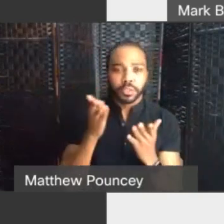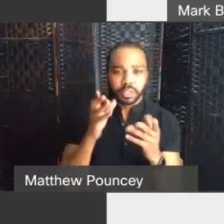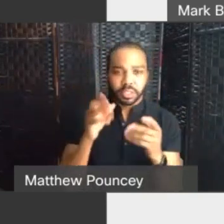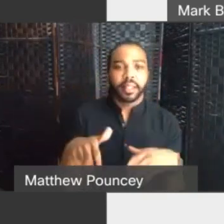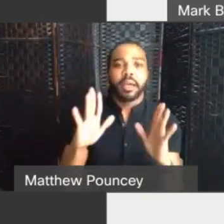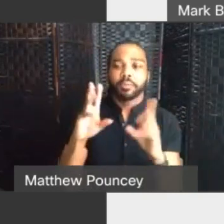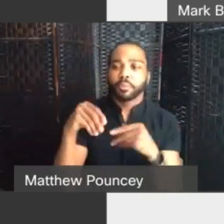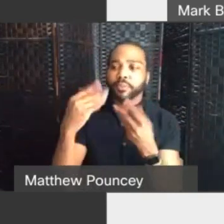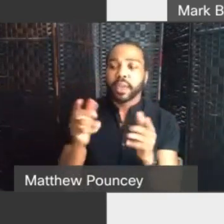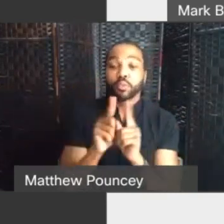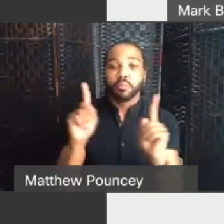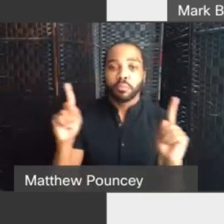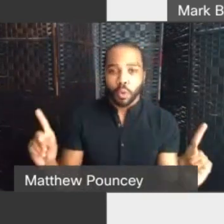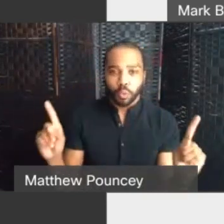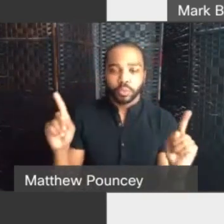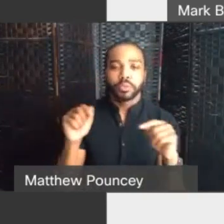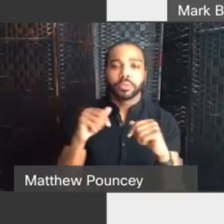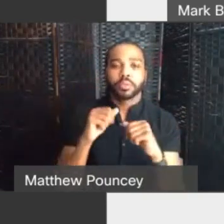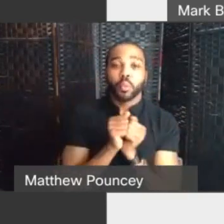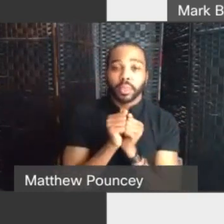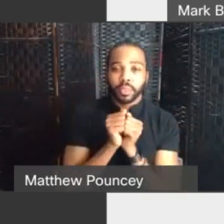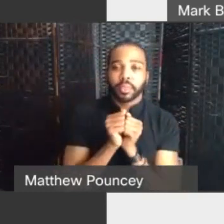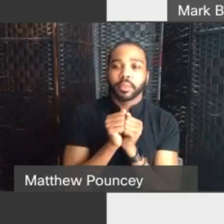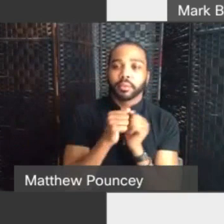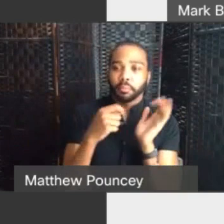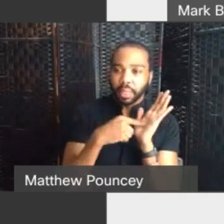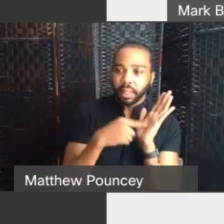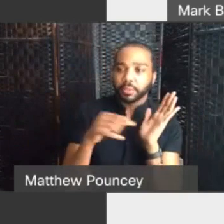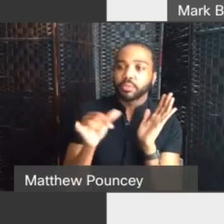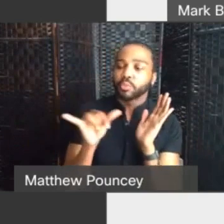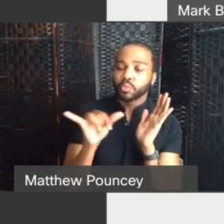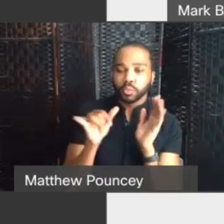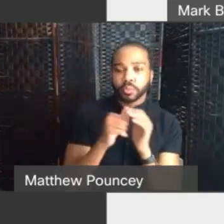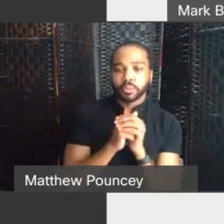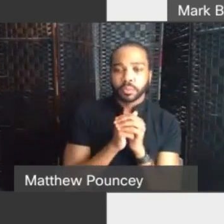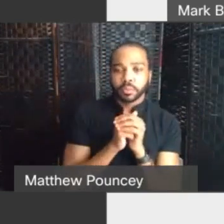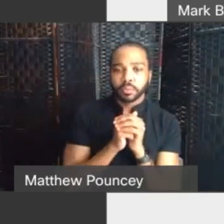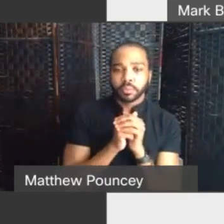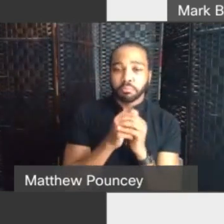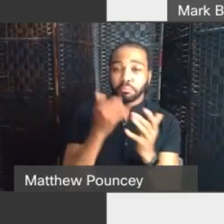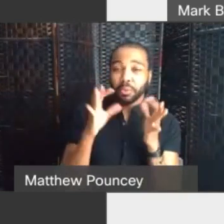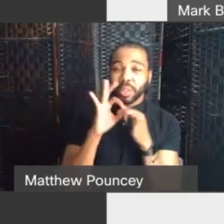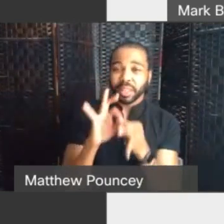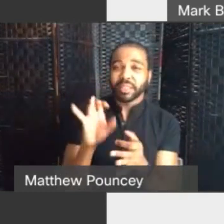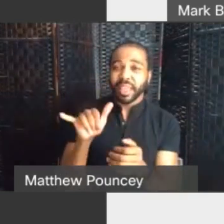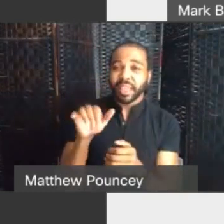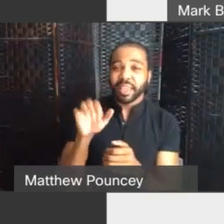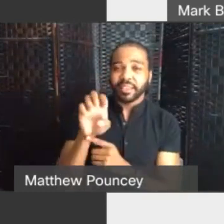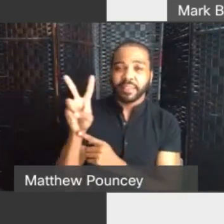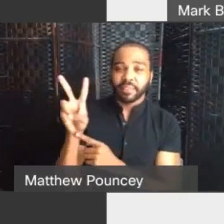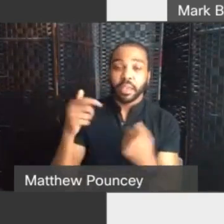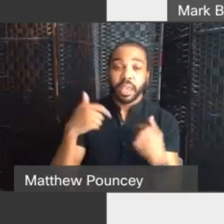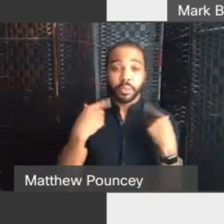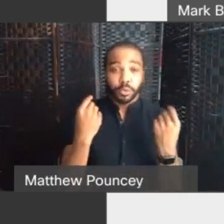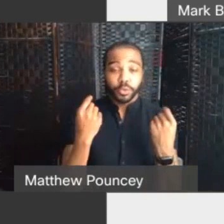provided remotely with regard to billing. So it may be related to the EVV. So I will,